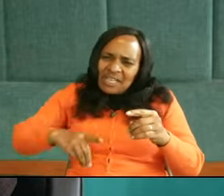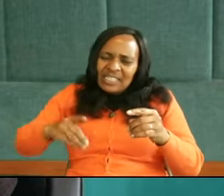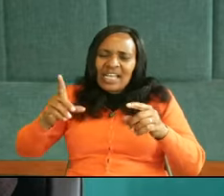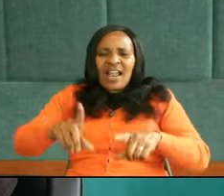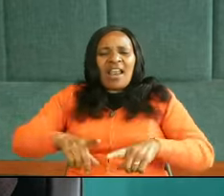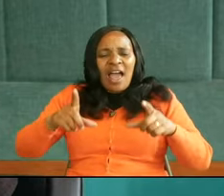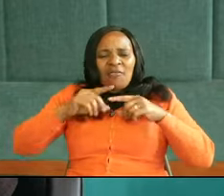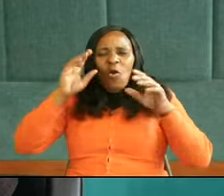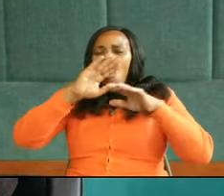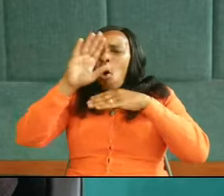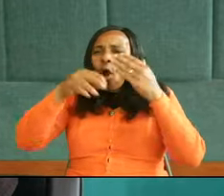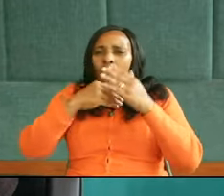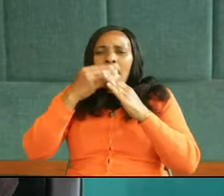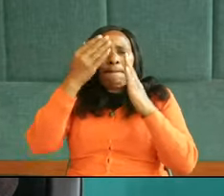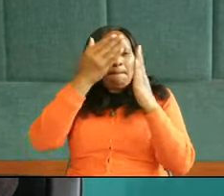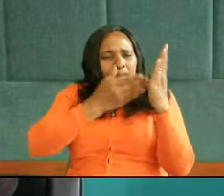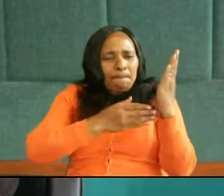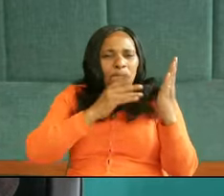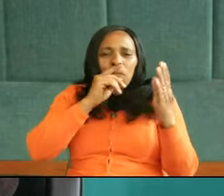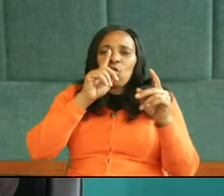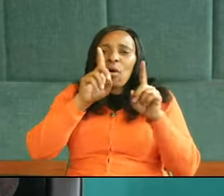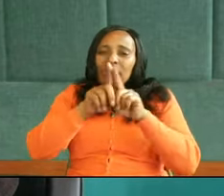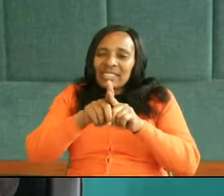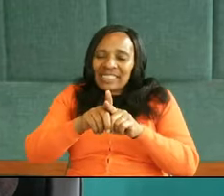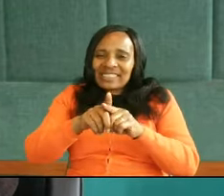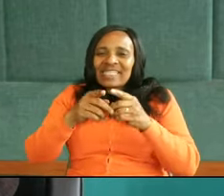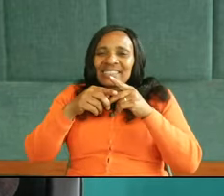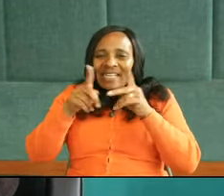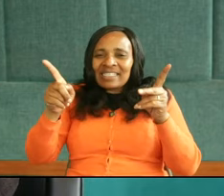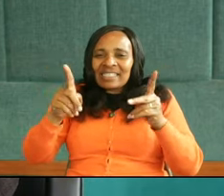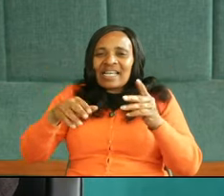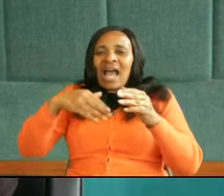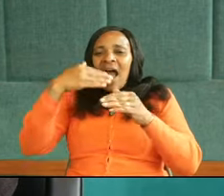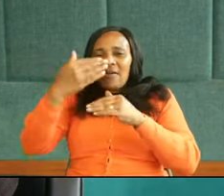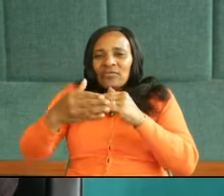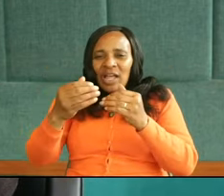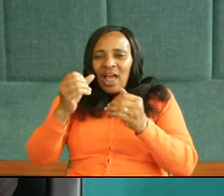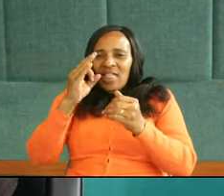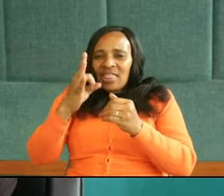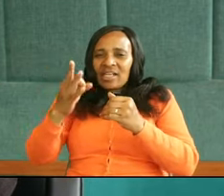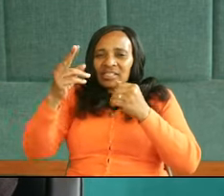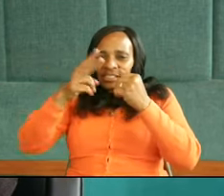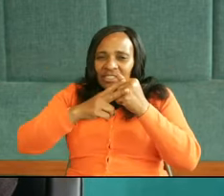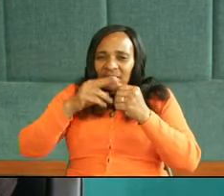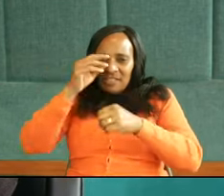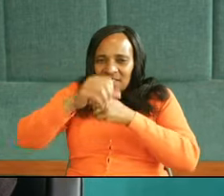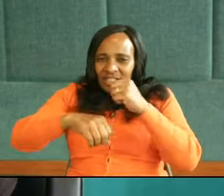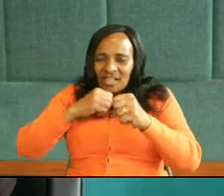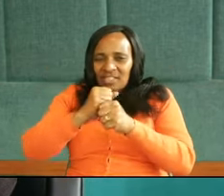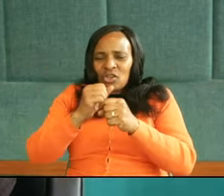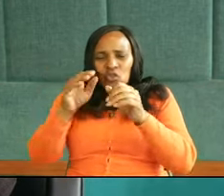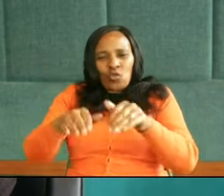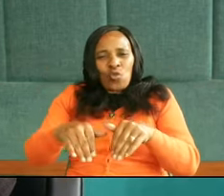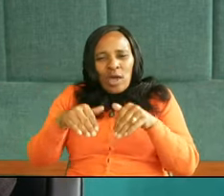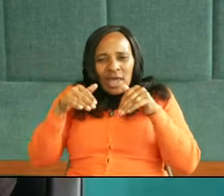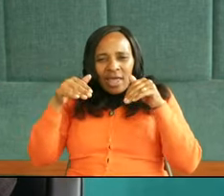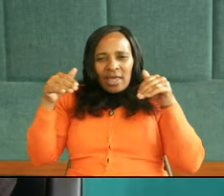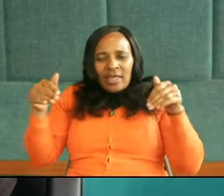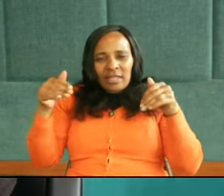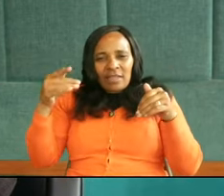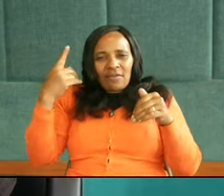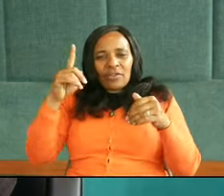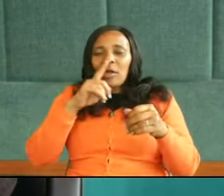that promises, he started at 37 actually. Can you imagine having to wait that long for your